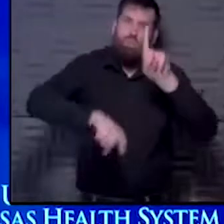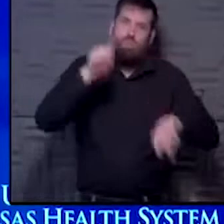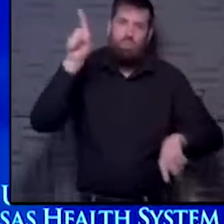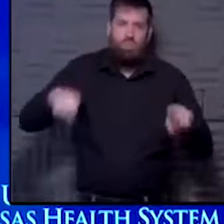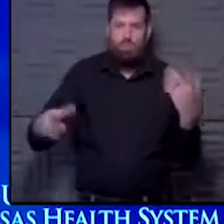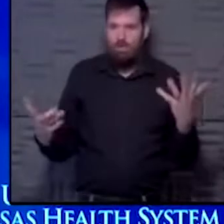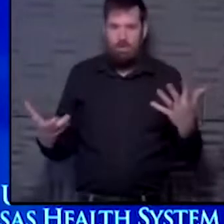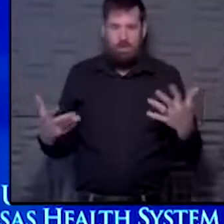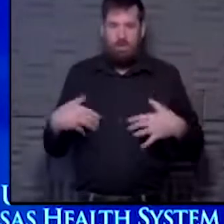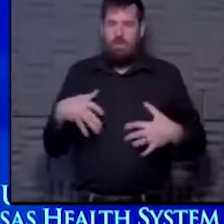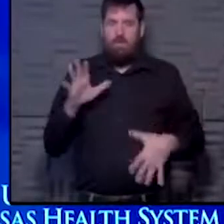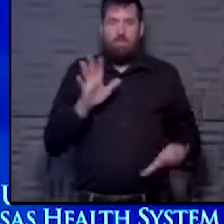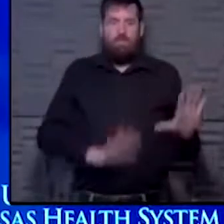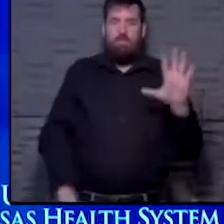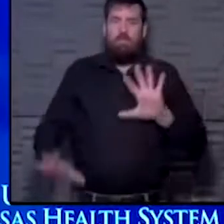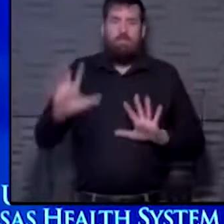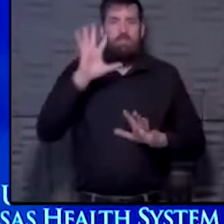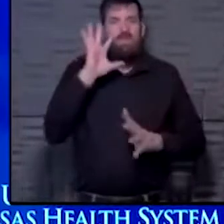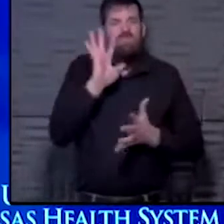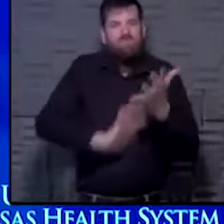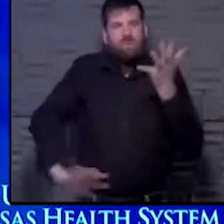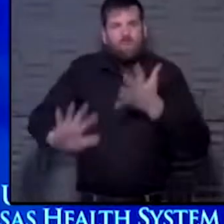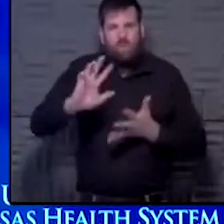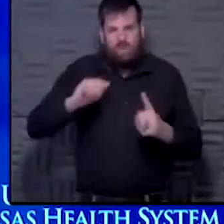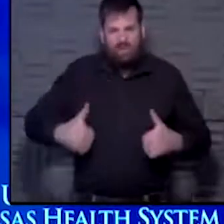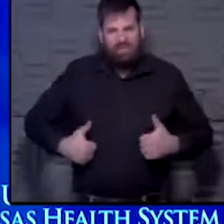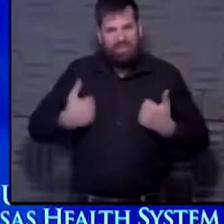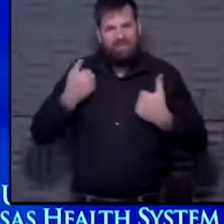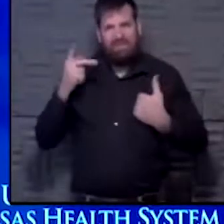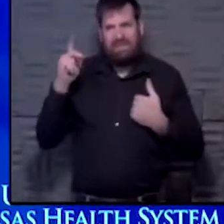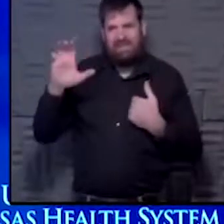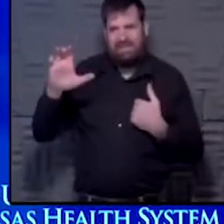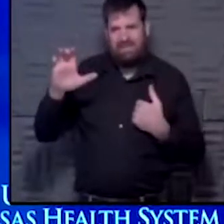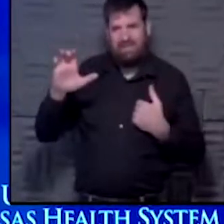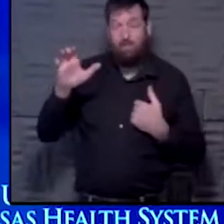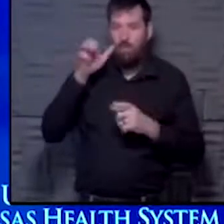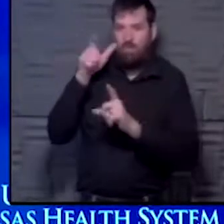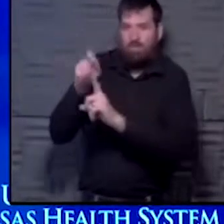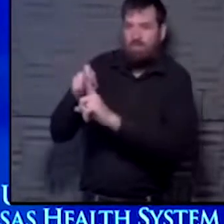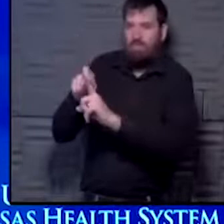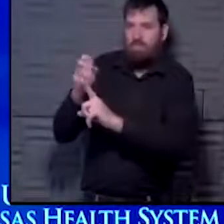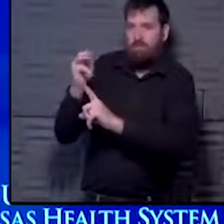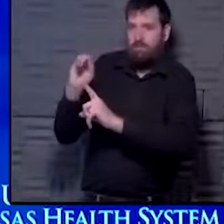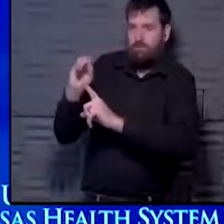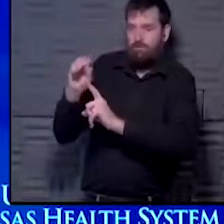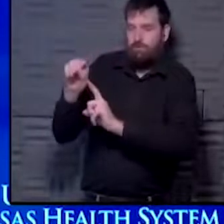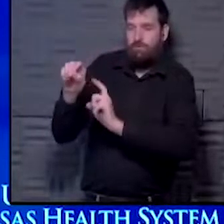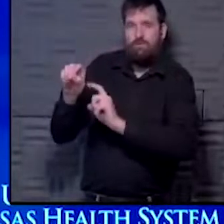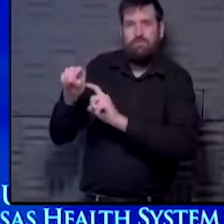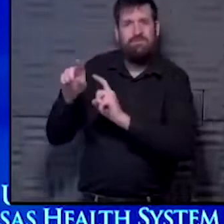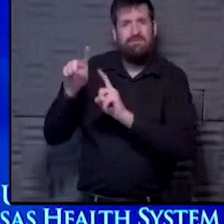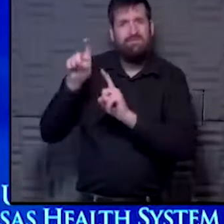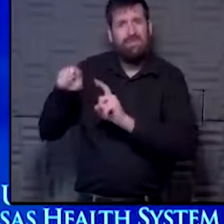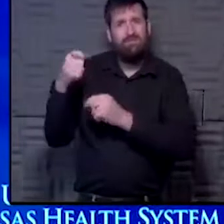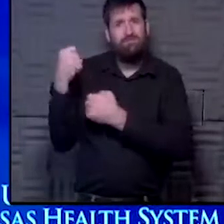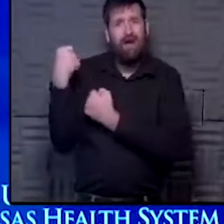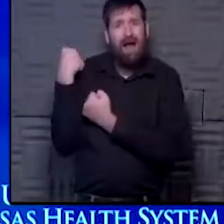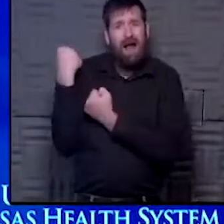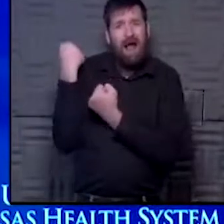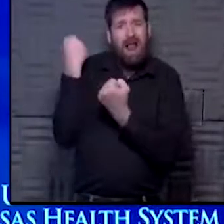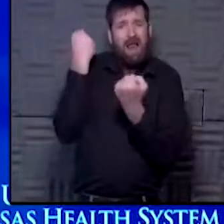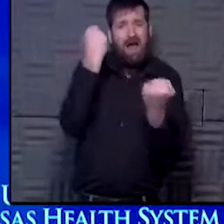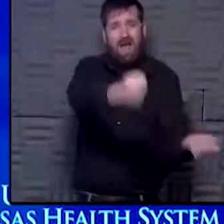like, I am just confused. I live in Kansas City. I'm going to pick on the Missouri side for a moment. But I've got to drive 200 miles away to